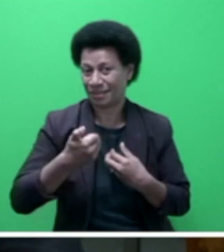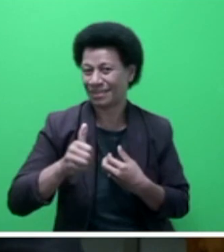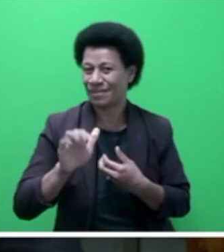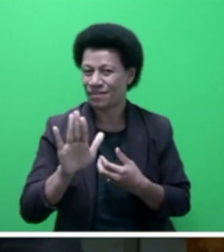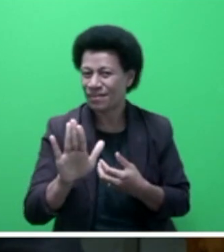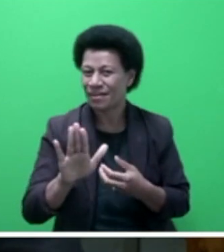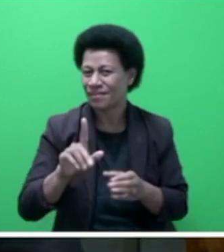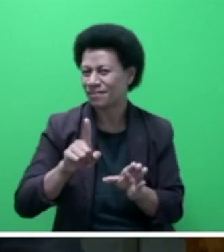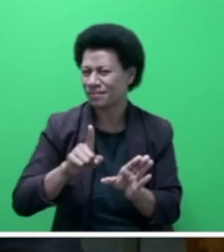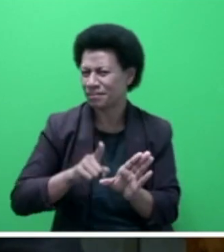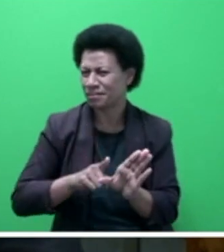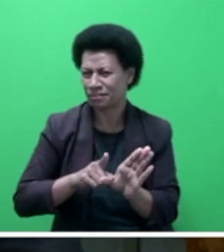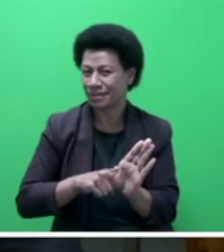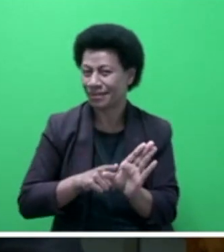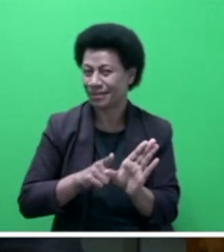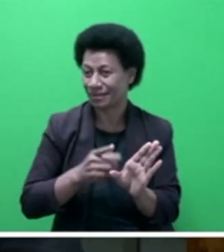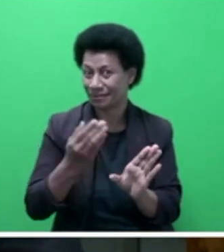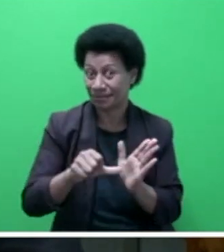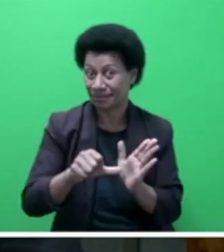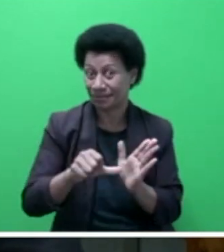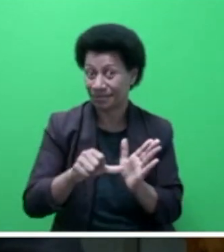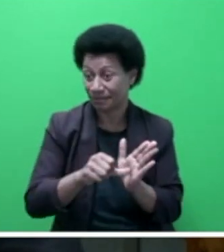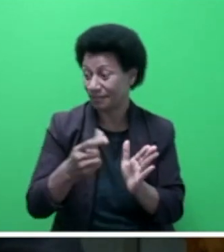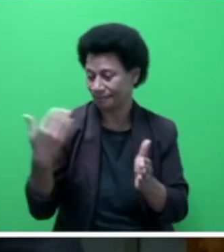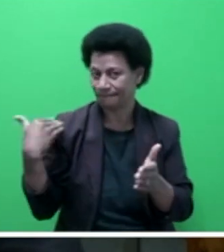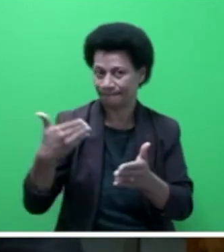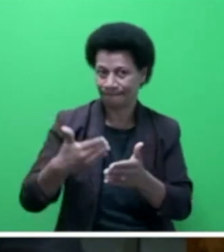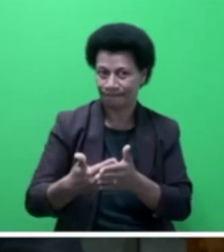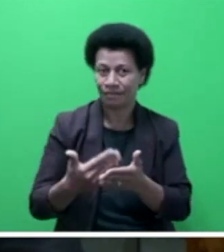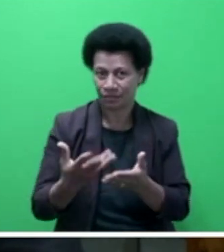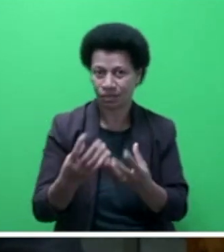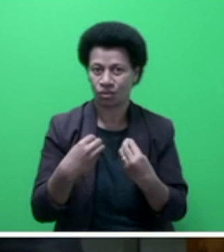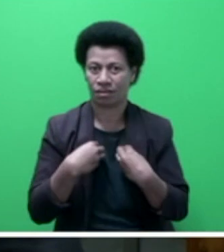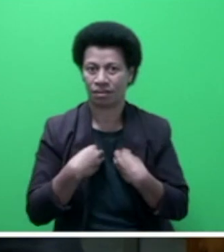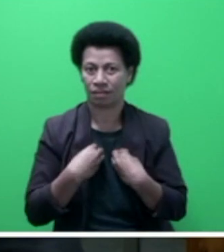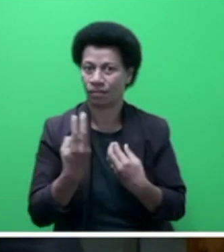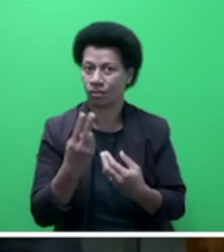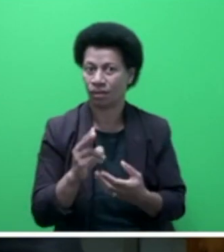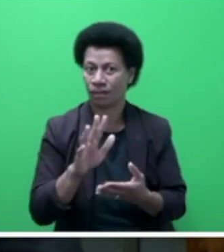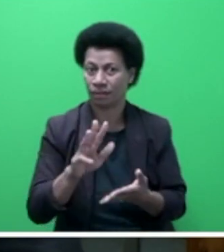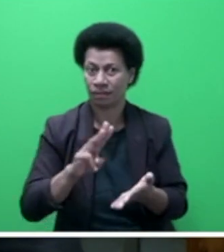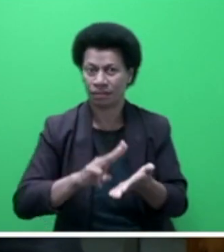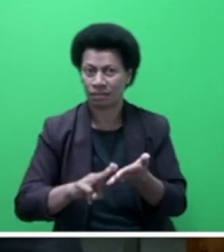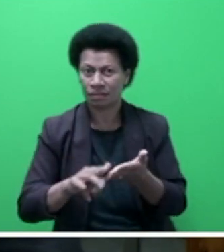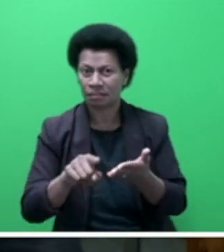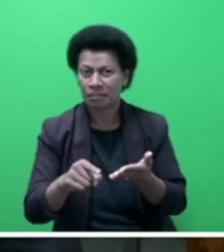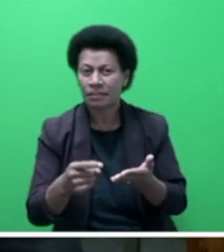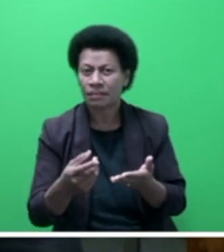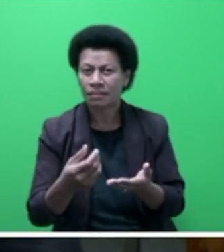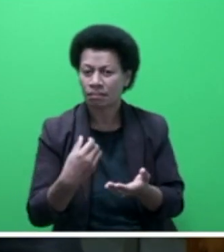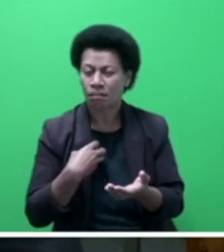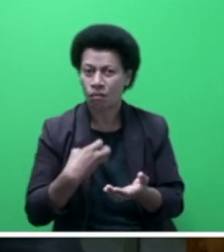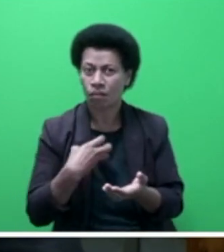received a pension or superannuation. At present, there are 45,000 recipients in the scheme, and the number continues to